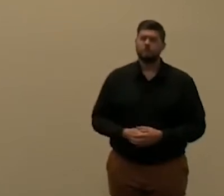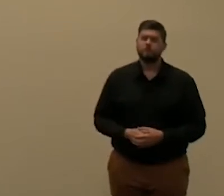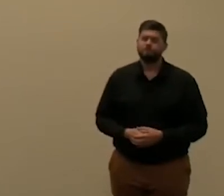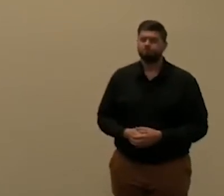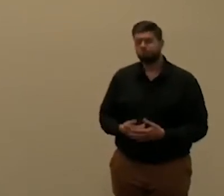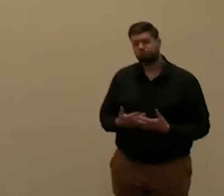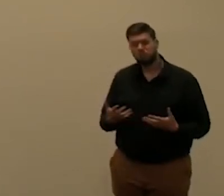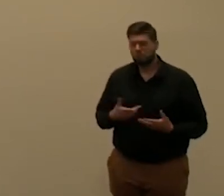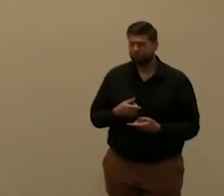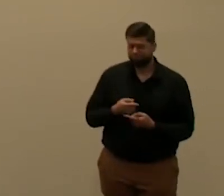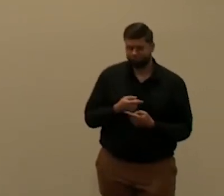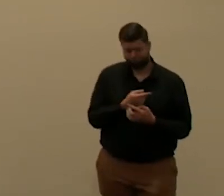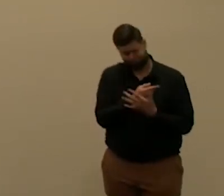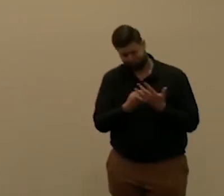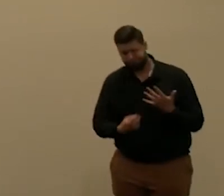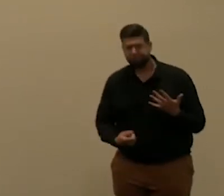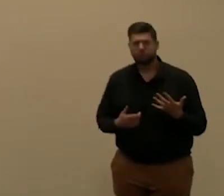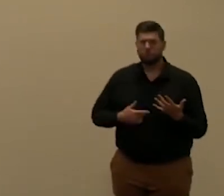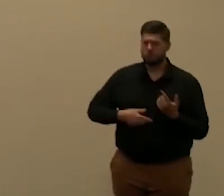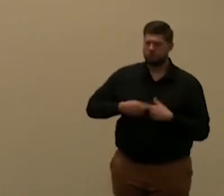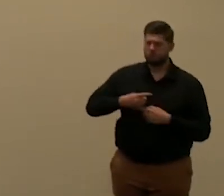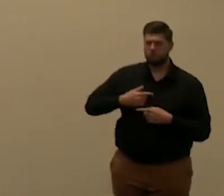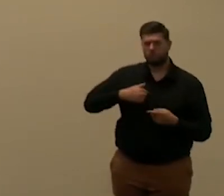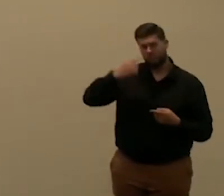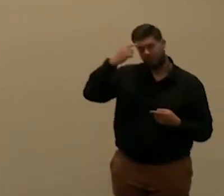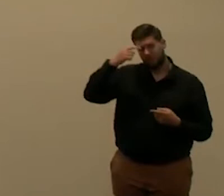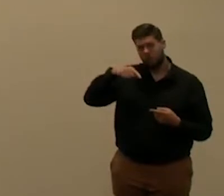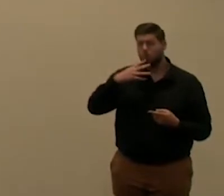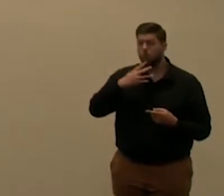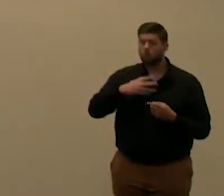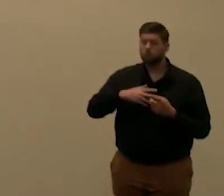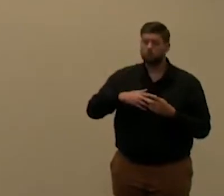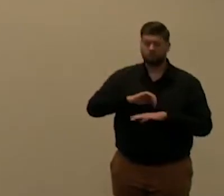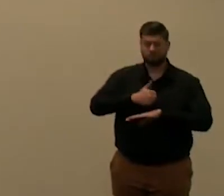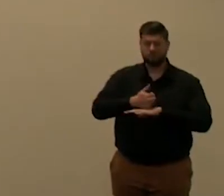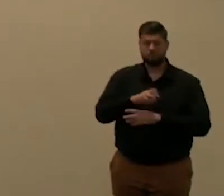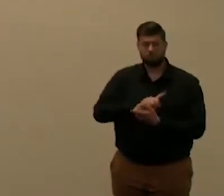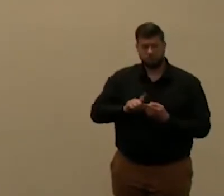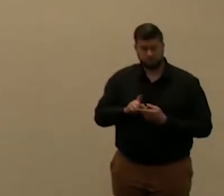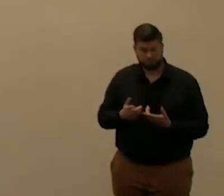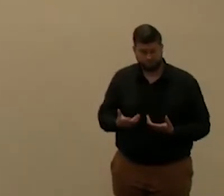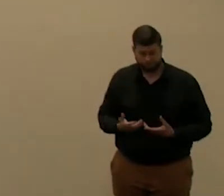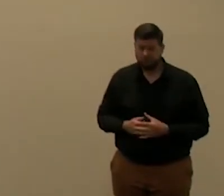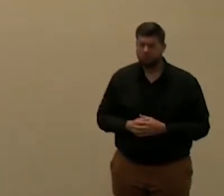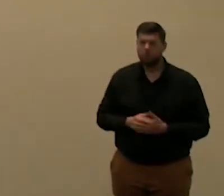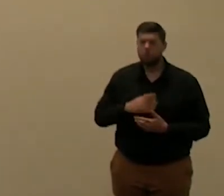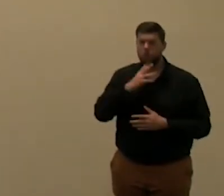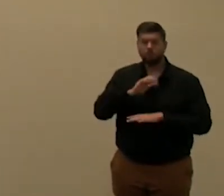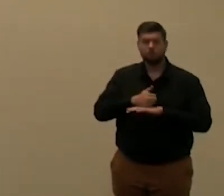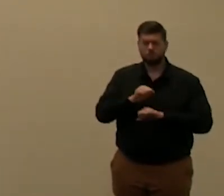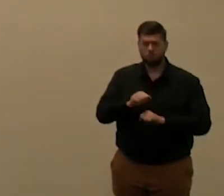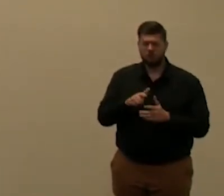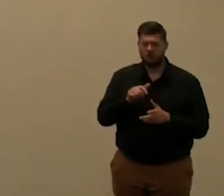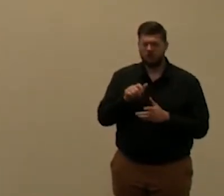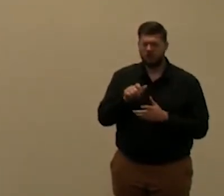So those are things that you need to think about if you are setting up your meeting. Setting up your meeting apps, I don't know if